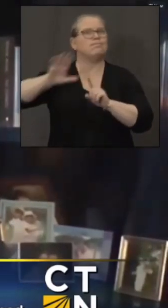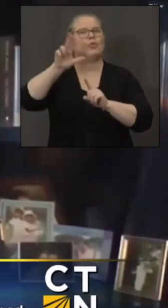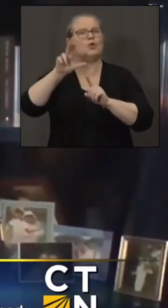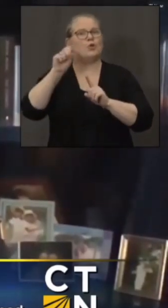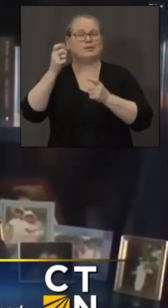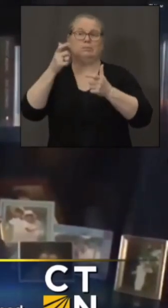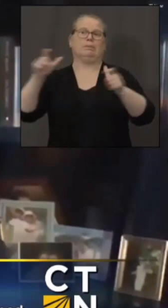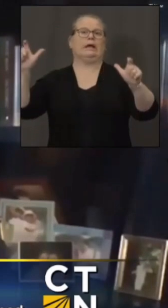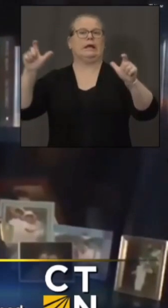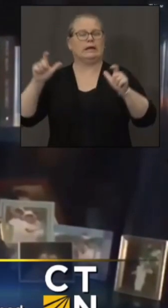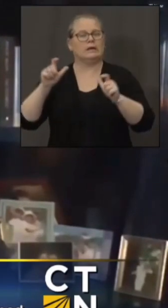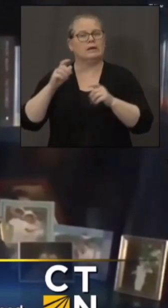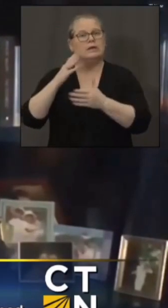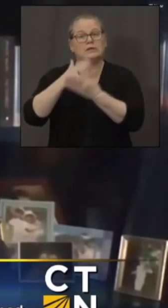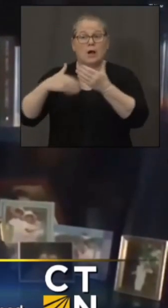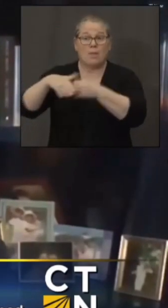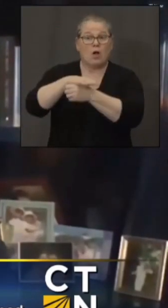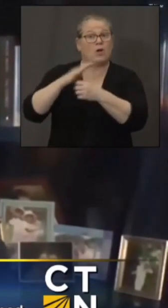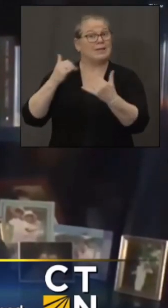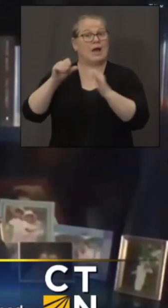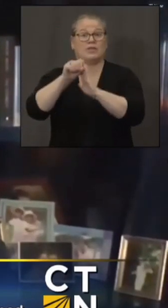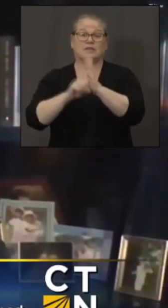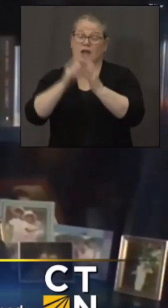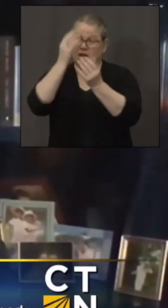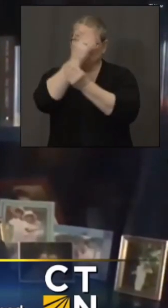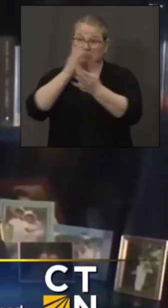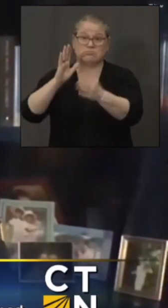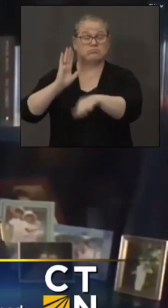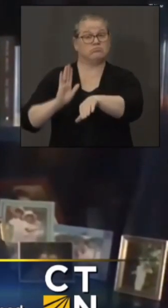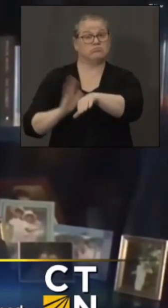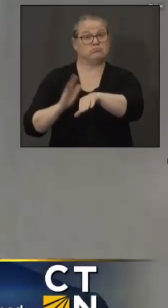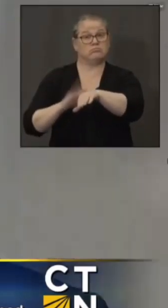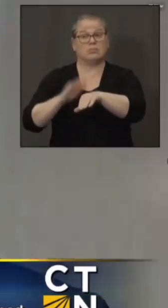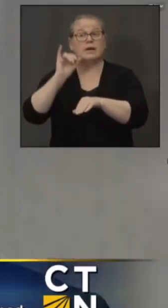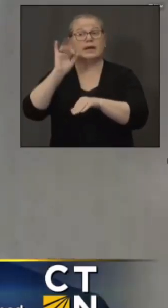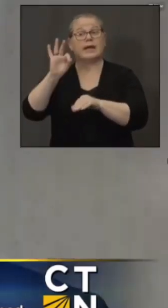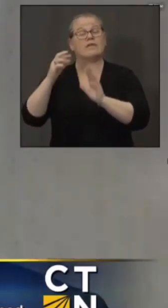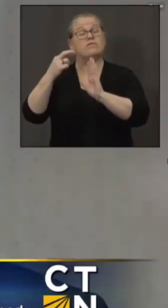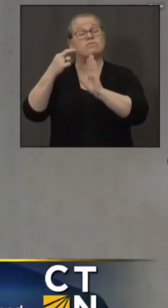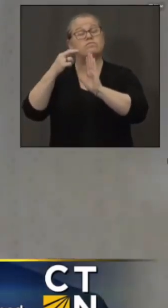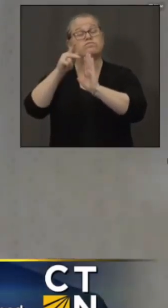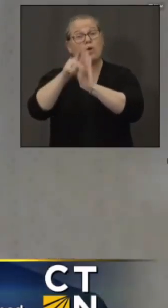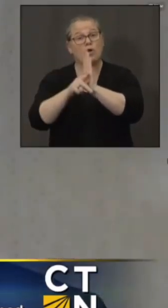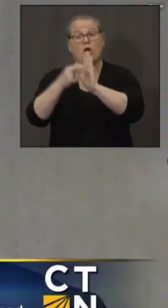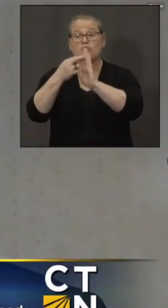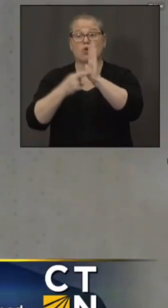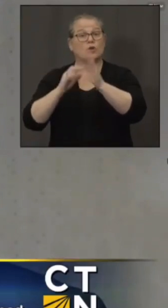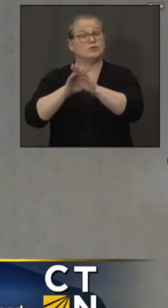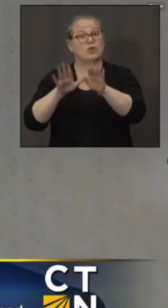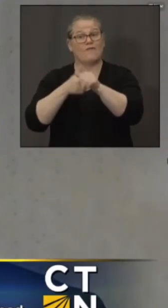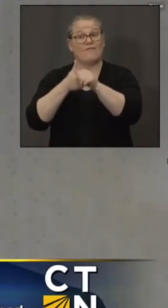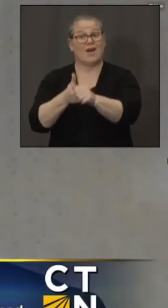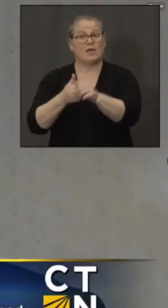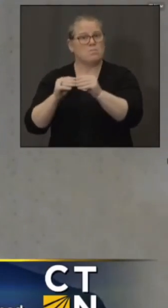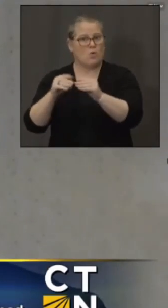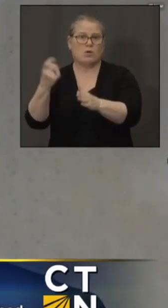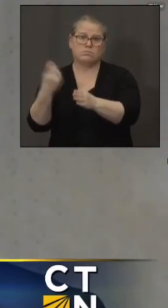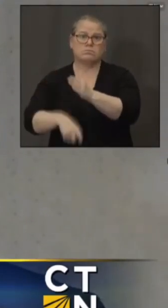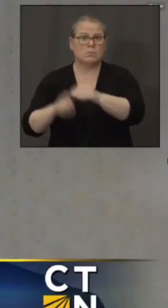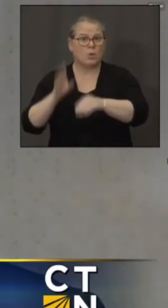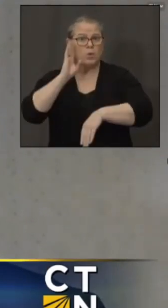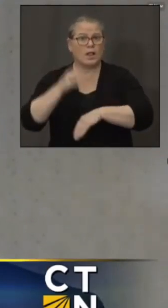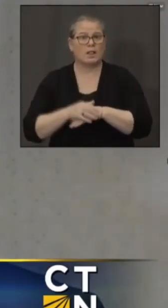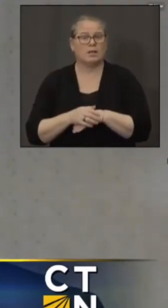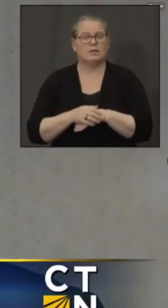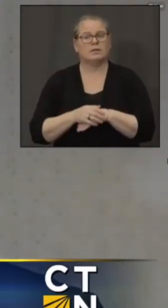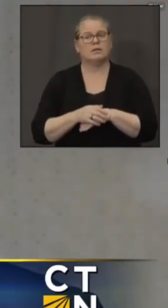warning from the state that it could be expensive if they don't follow the protocols. And I'll also add, Governor, the other thing is we also added as part of the executive